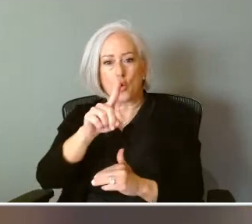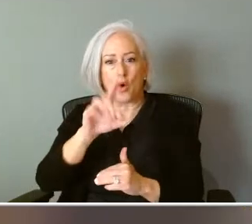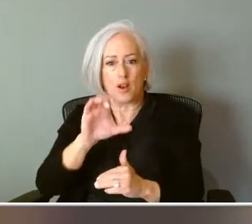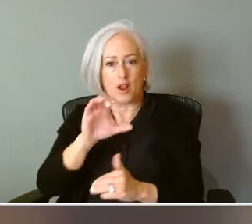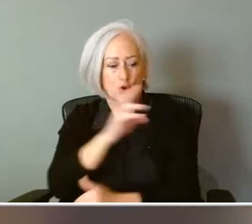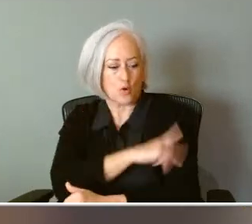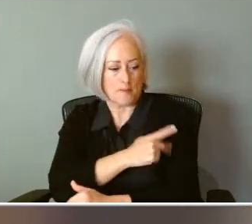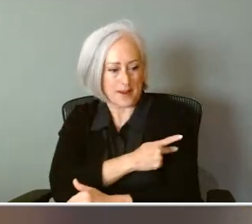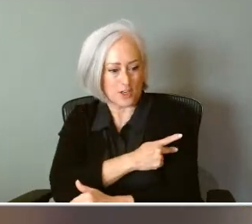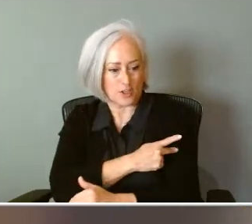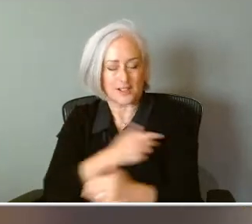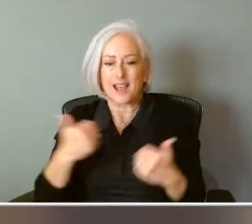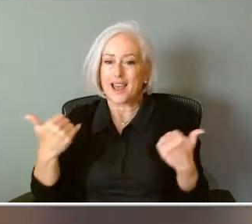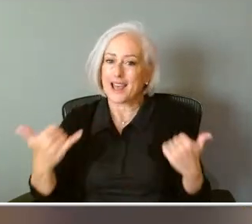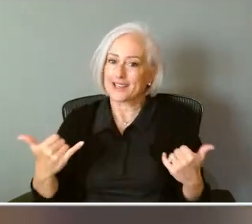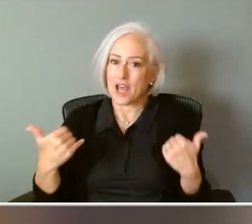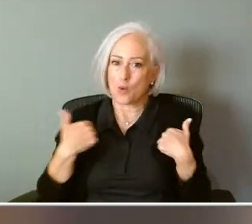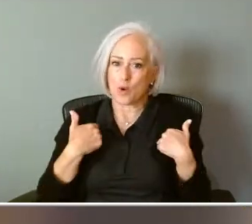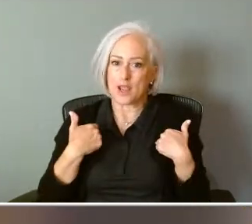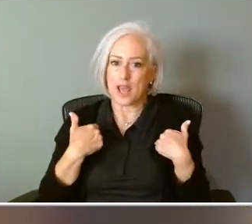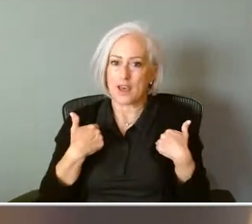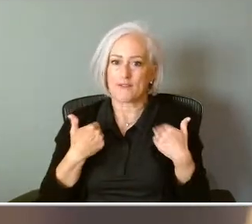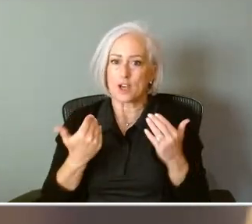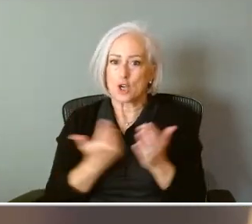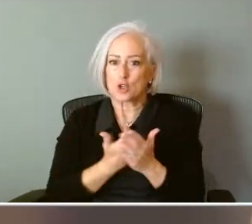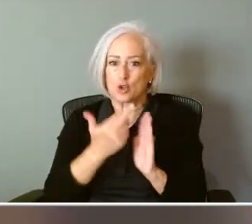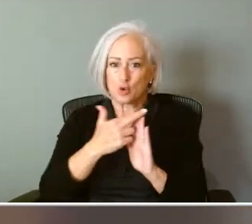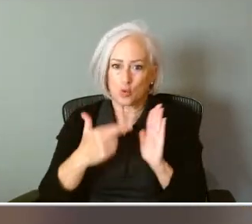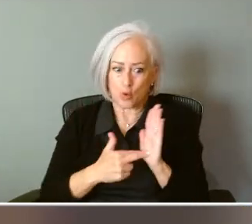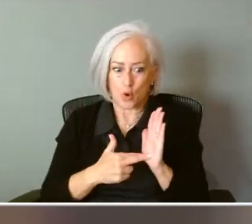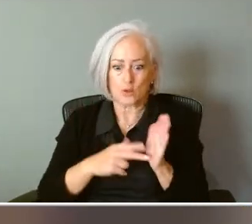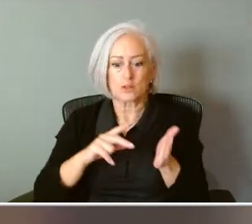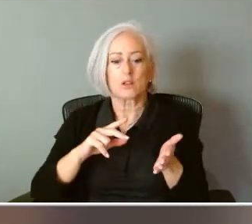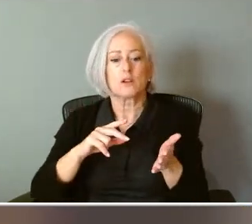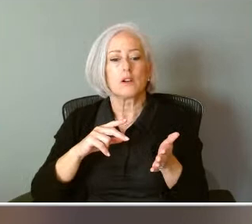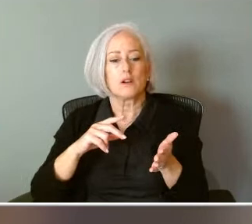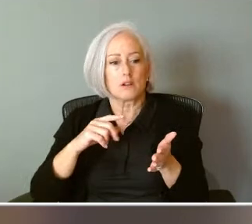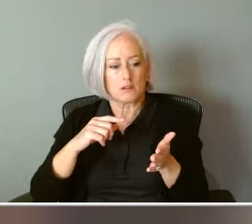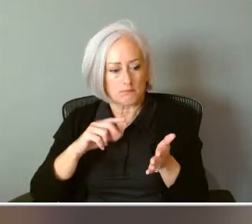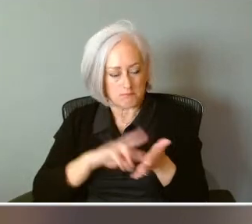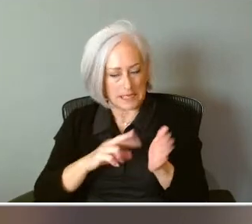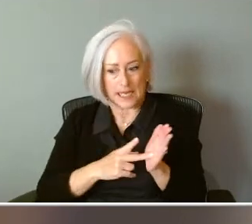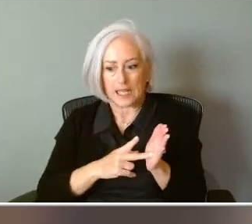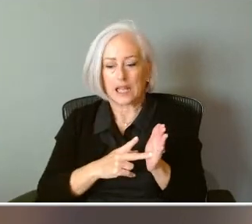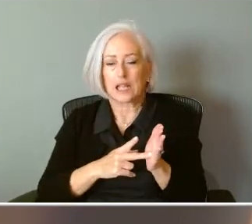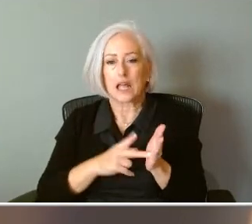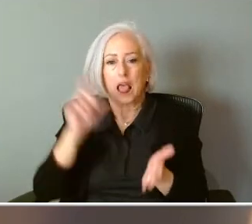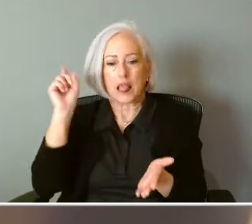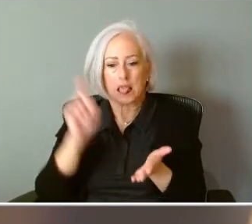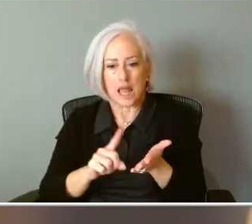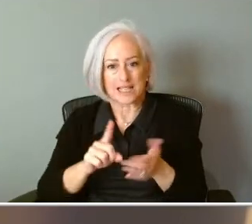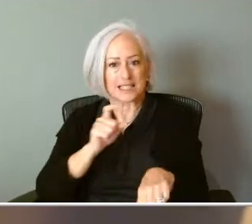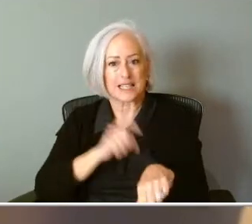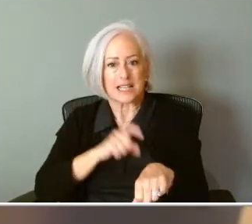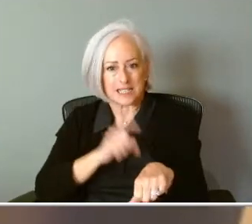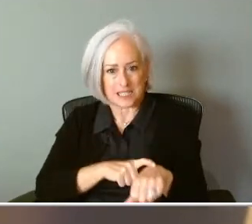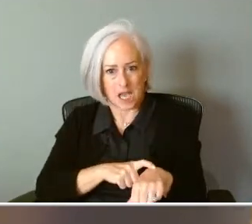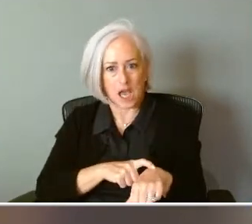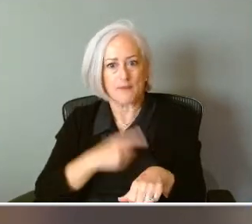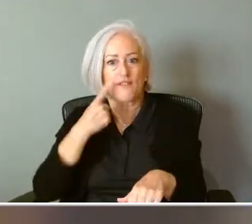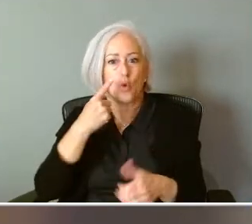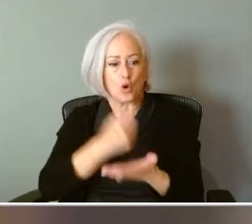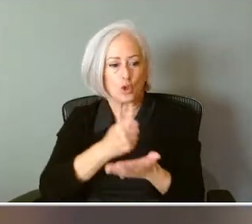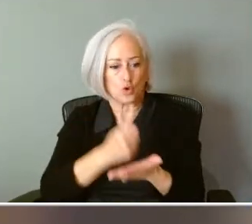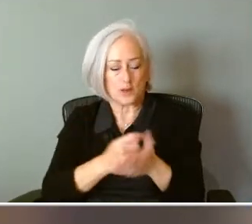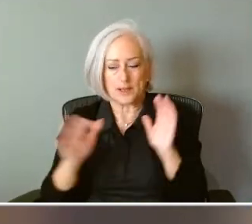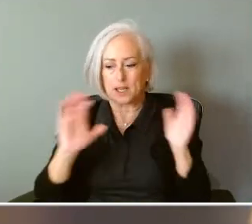on that even allow even shorter treatment times than what was initiated a year ago,